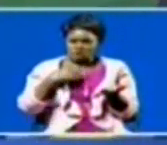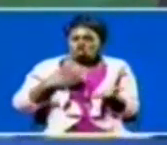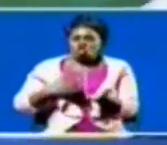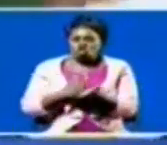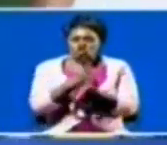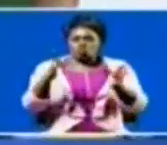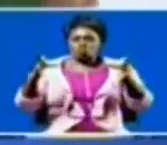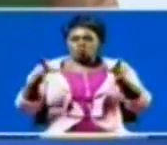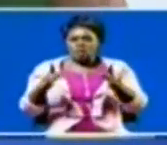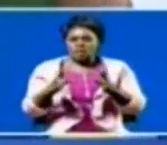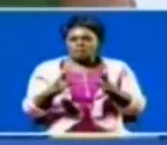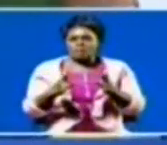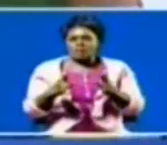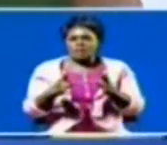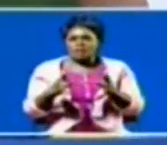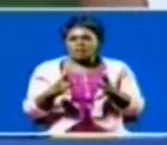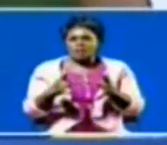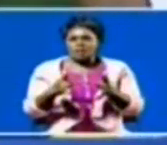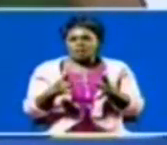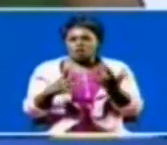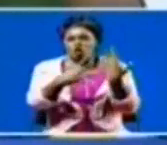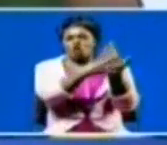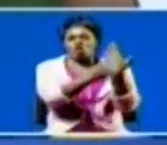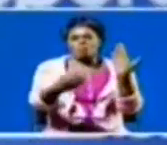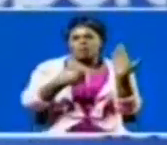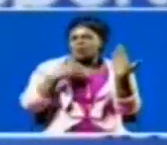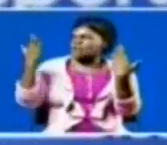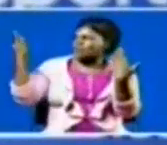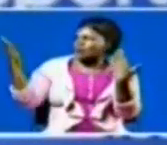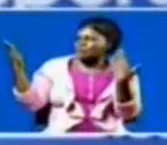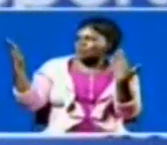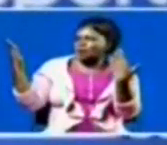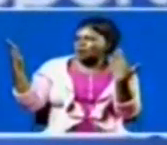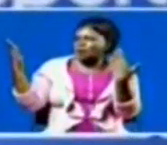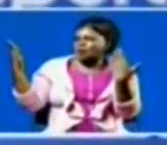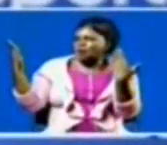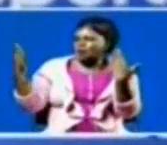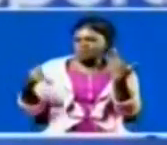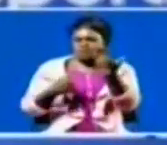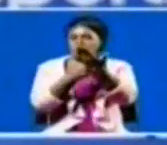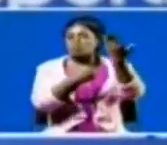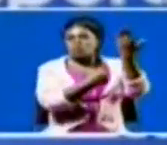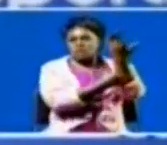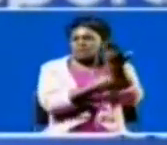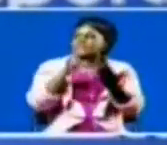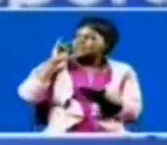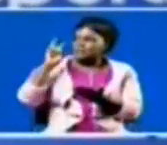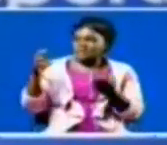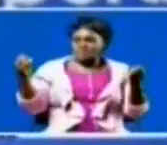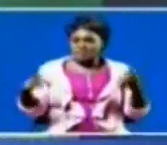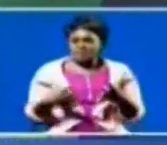via an email, a copy of which I have here to our usual ardent